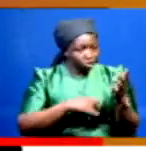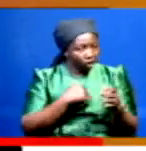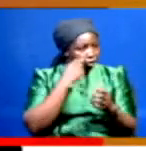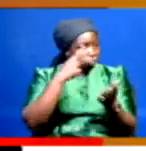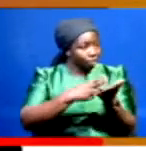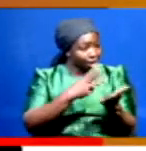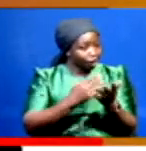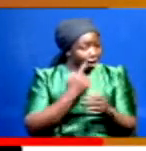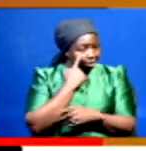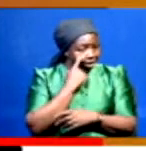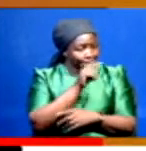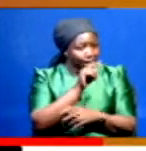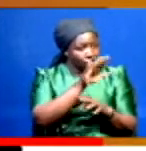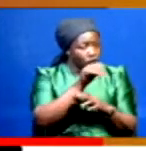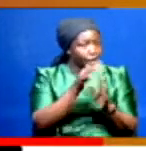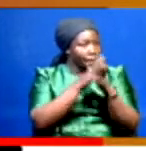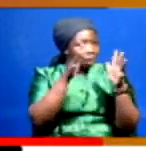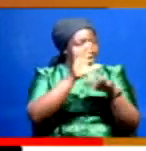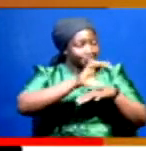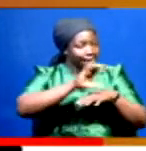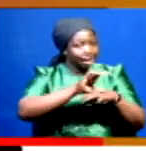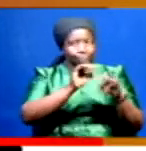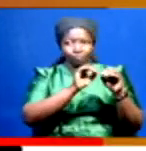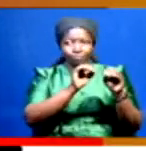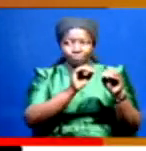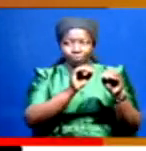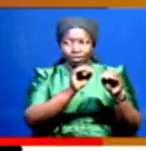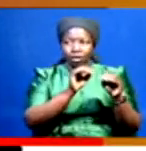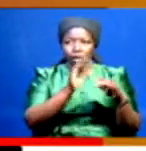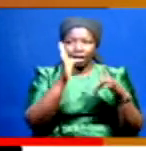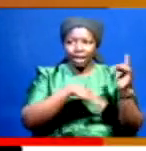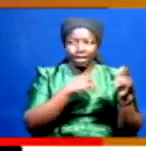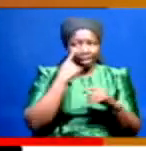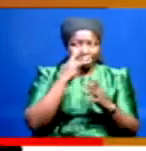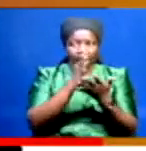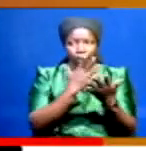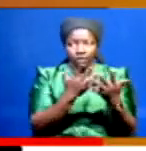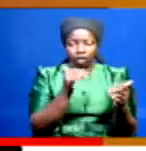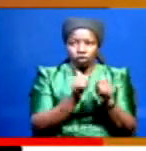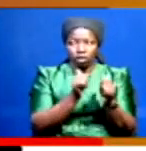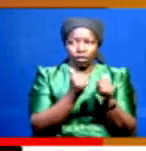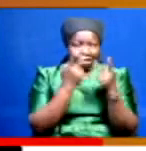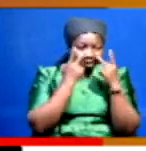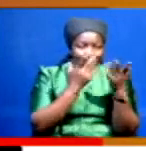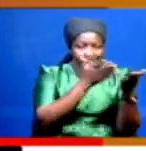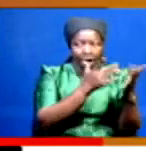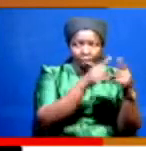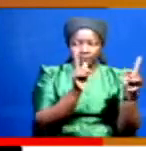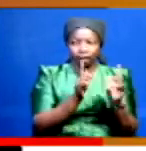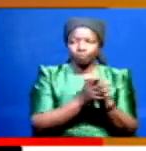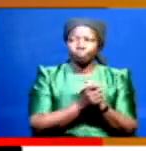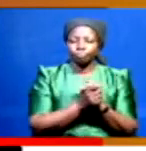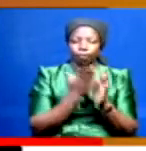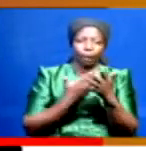or churches that have association like this, like Goa. We cannot see some of the things that we are seeing here. But unfortunately, earlier